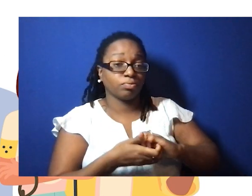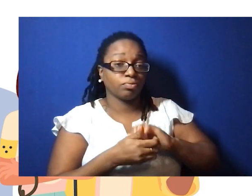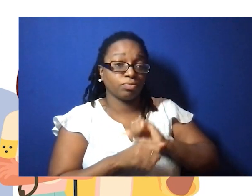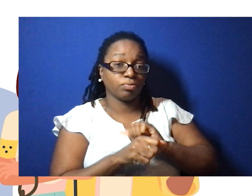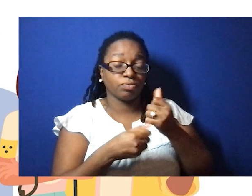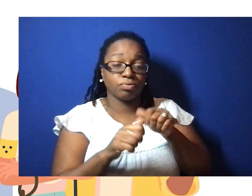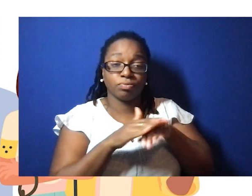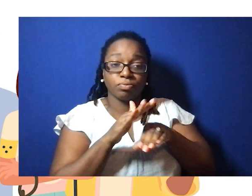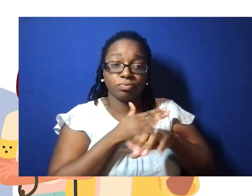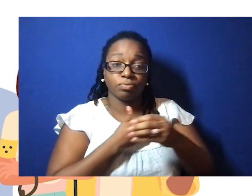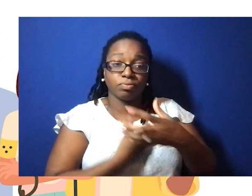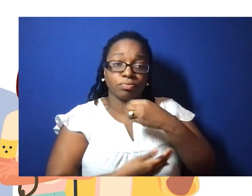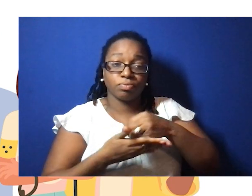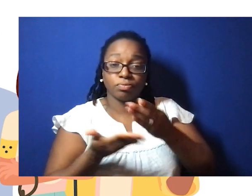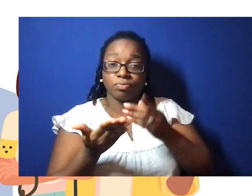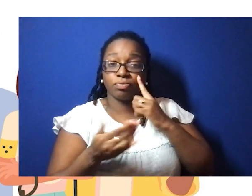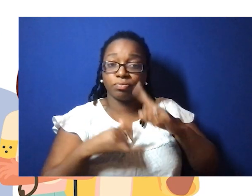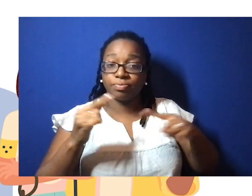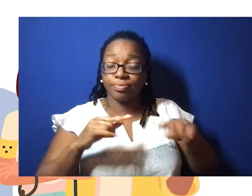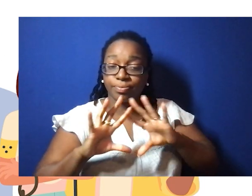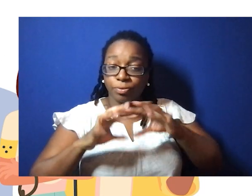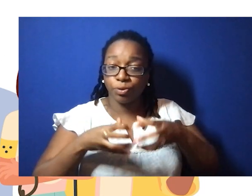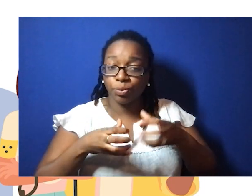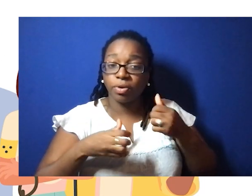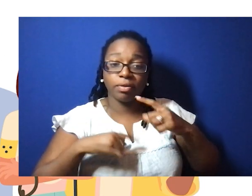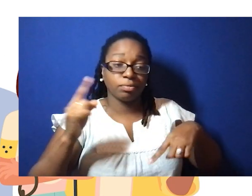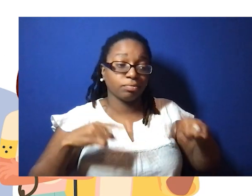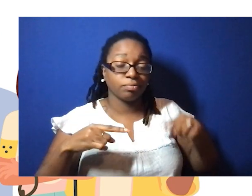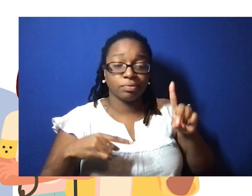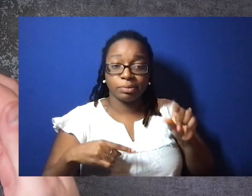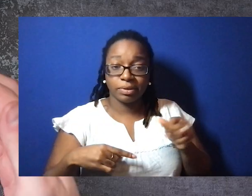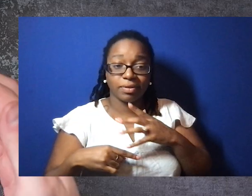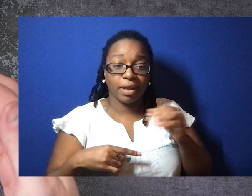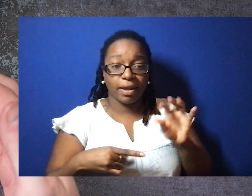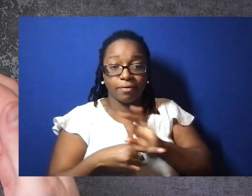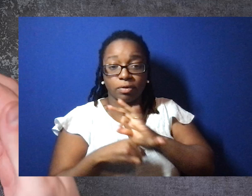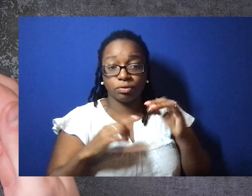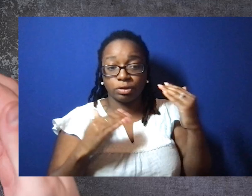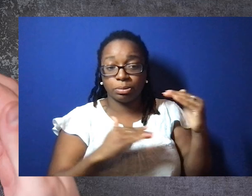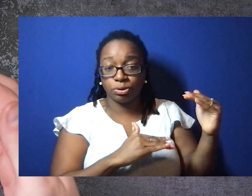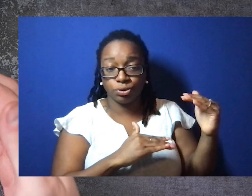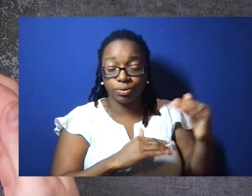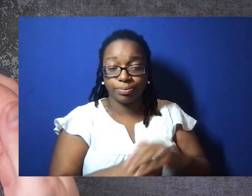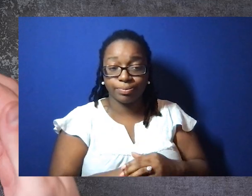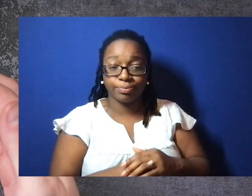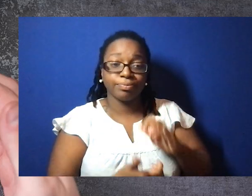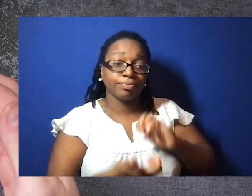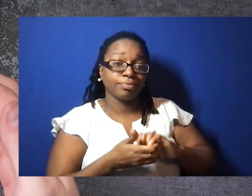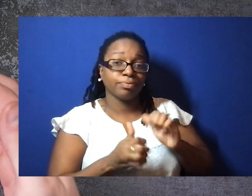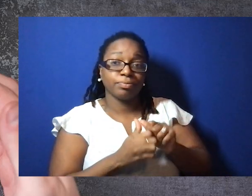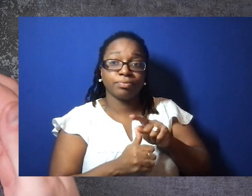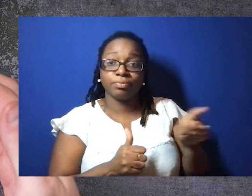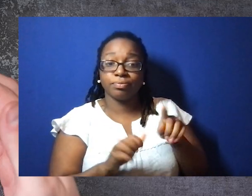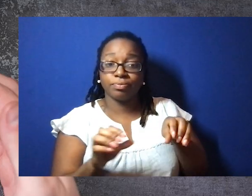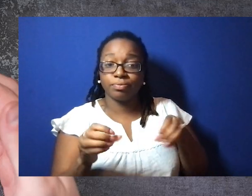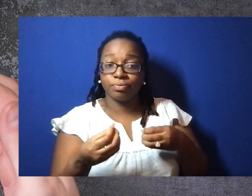provide accessible and inclusive services to a diverse population with a range of disabilities and functional limitations. Partnering